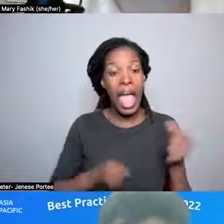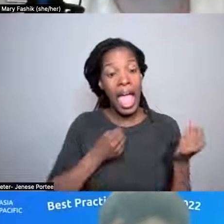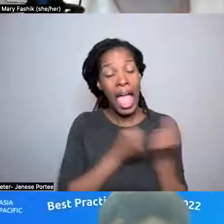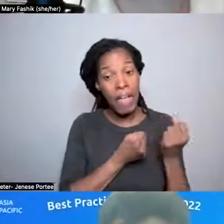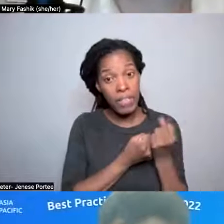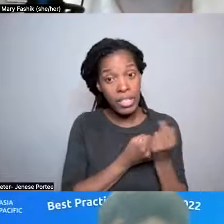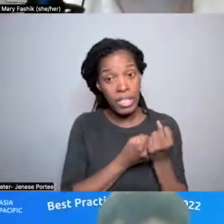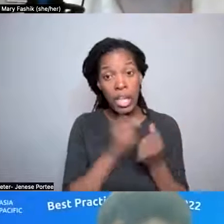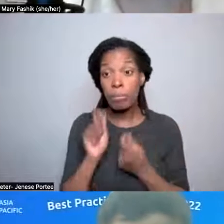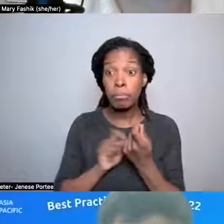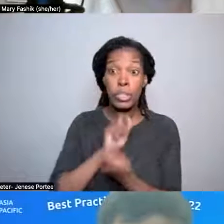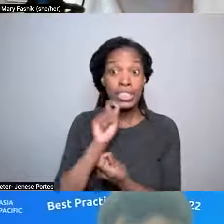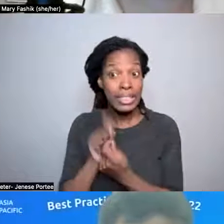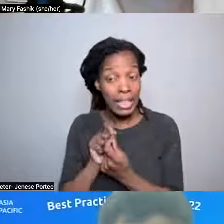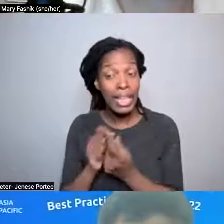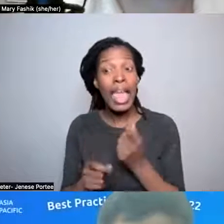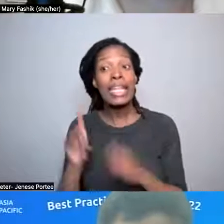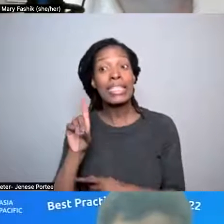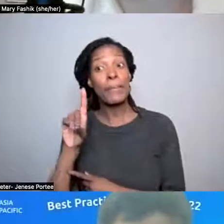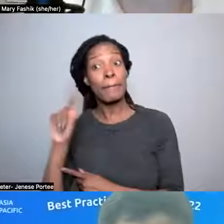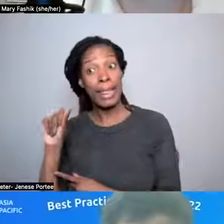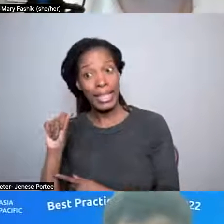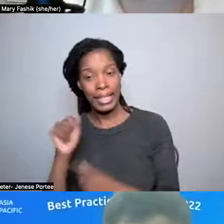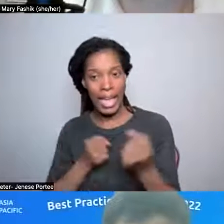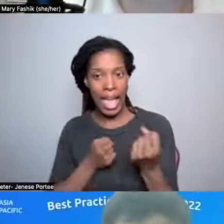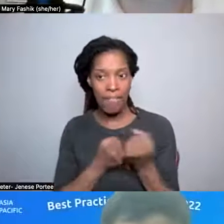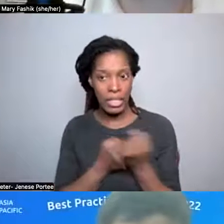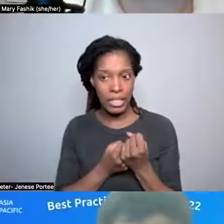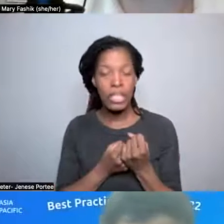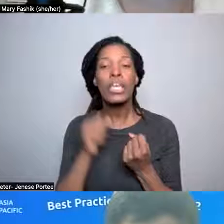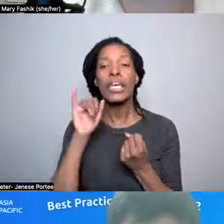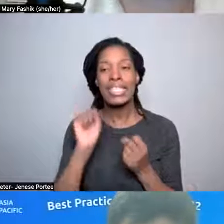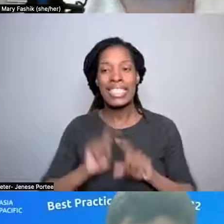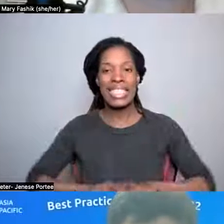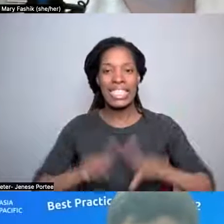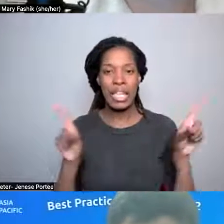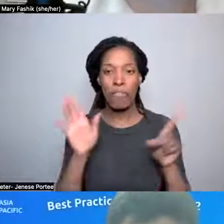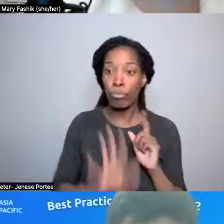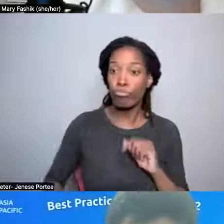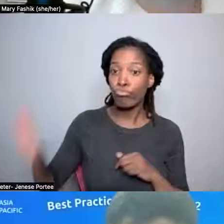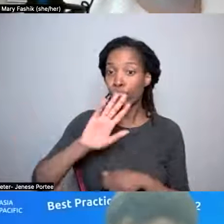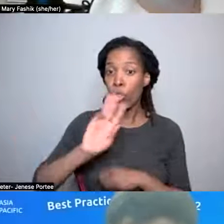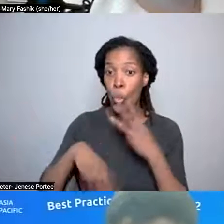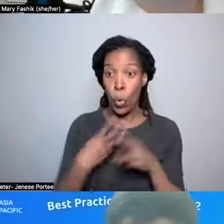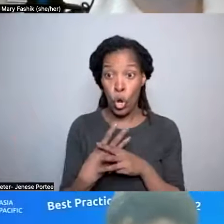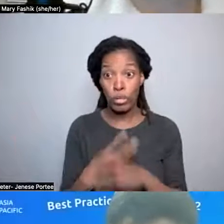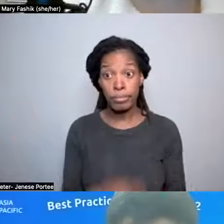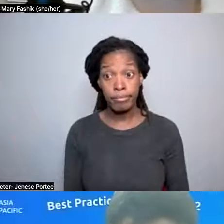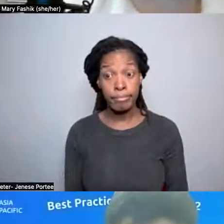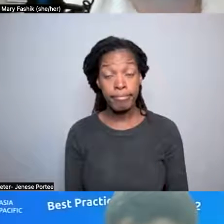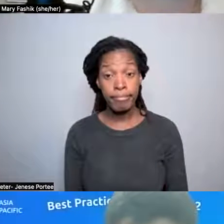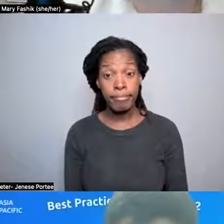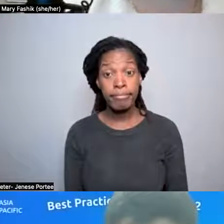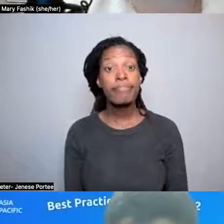particularly disability advocacy, is different throughout the world. That